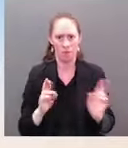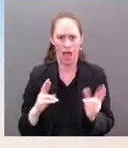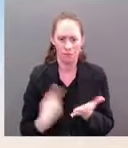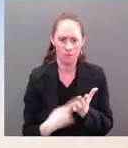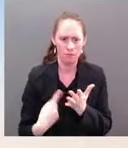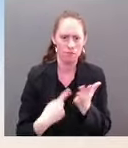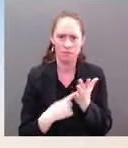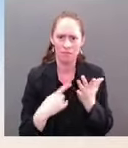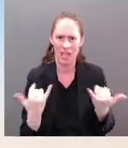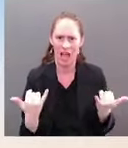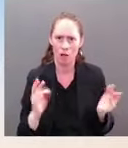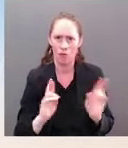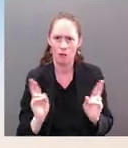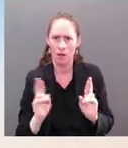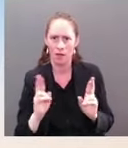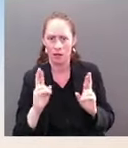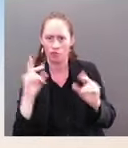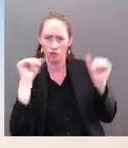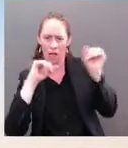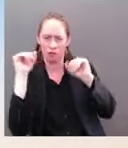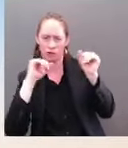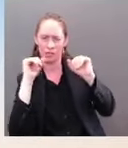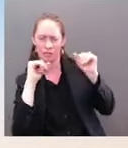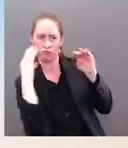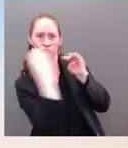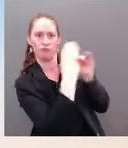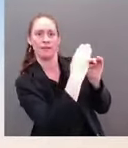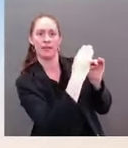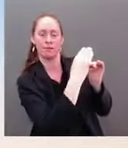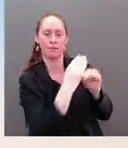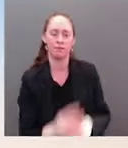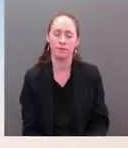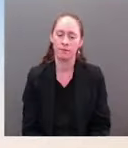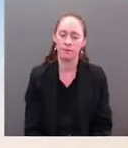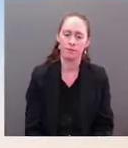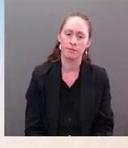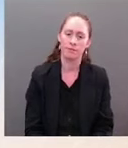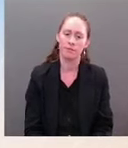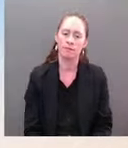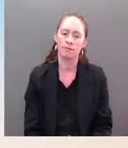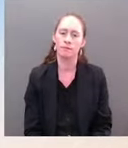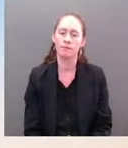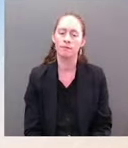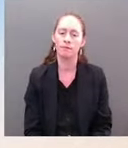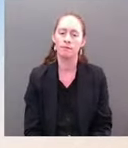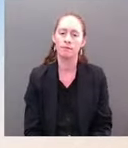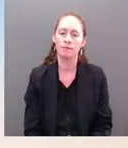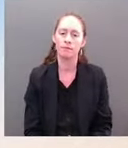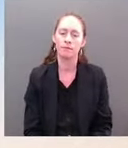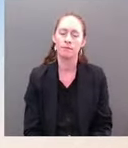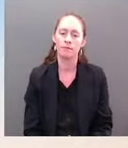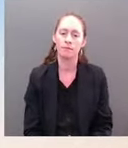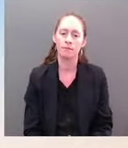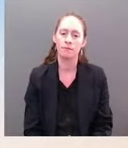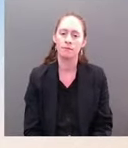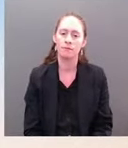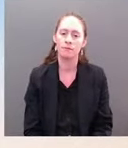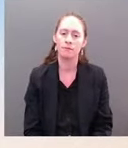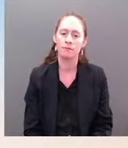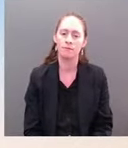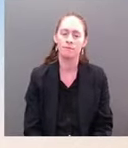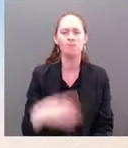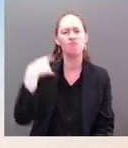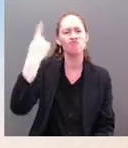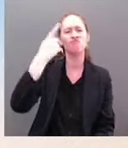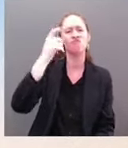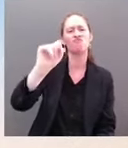just a reaction to the Israeli Prime Minister this weekend. He said on the JCPOA, unfortunately, we're seeing a determination to sign a nuclear deal at